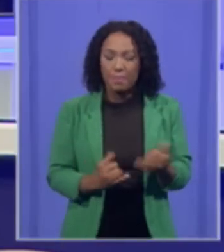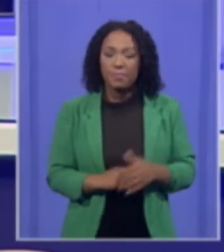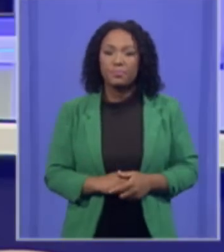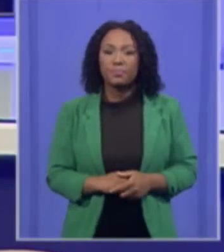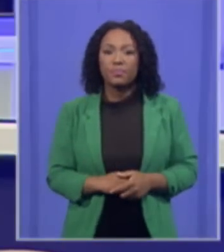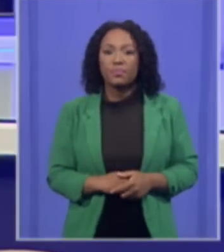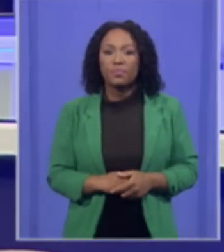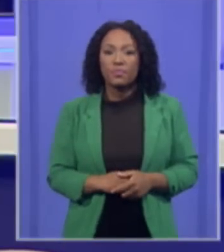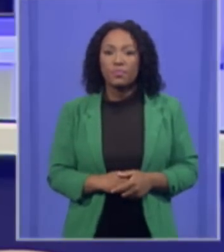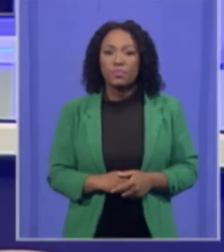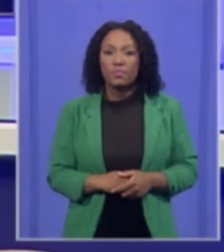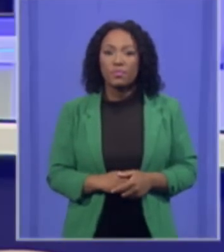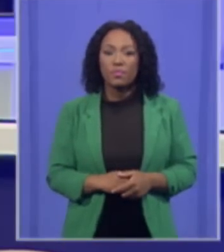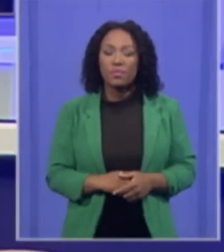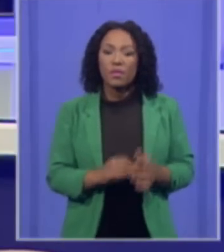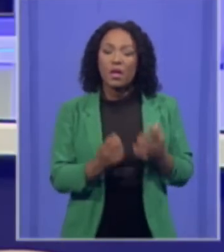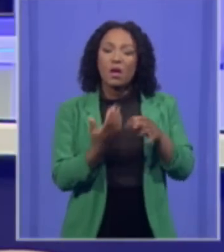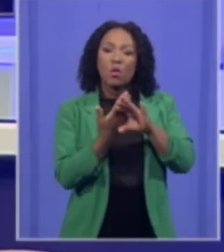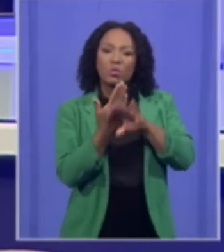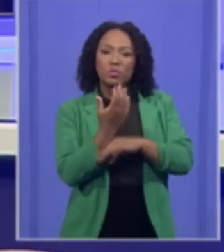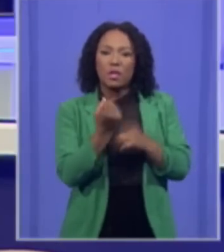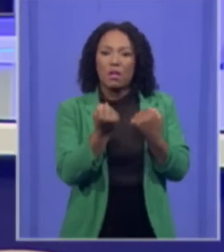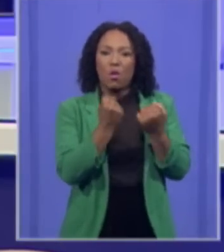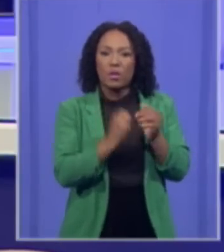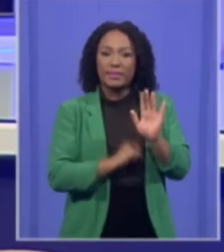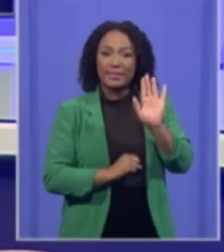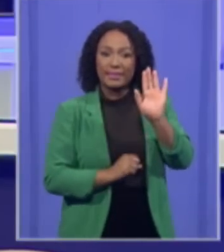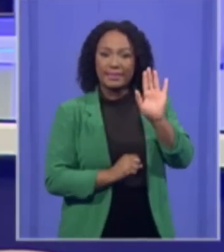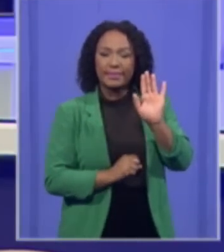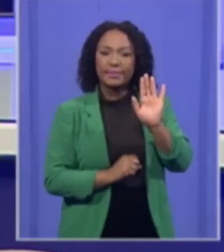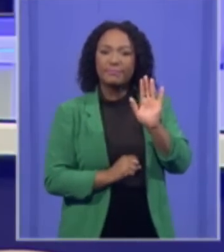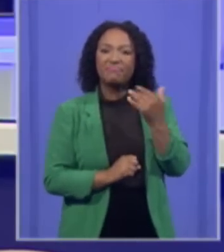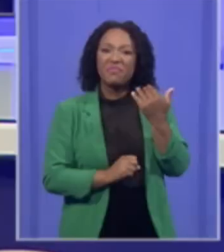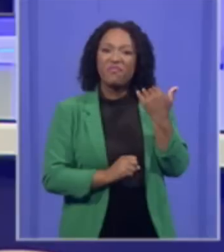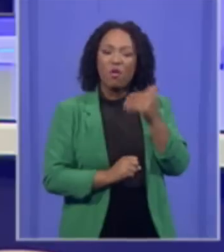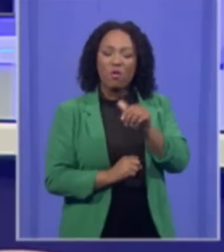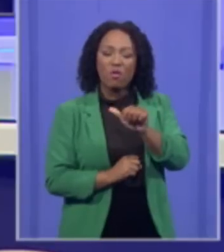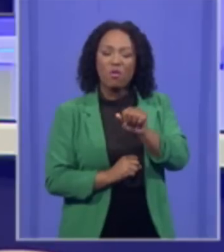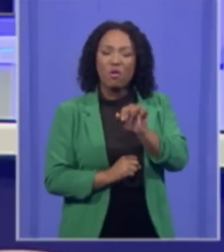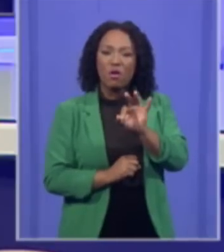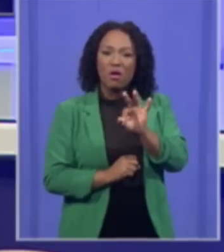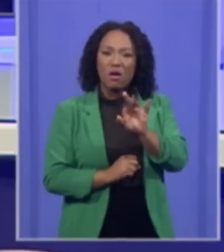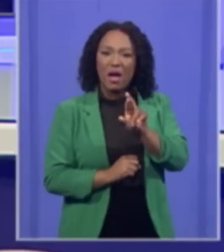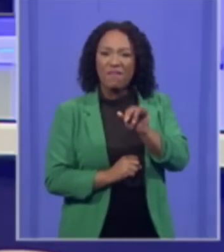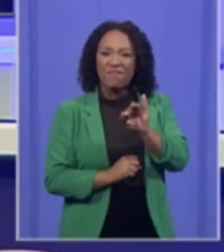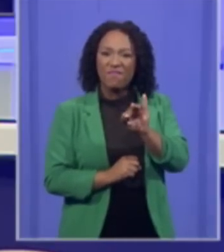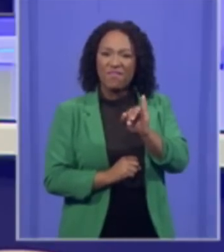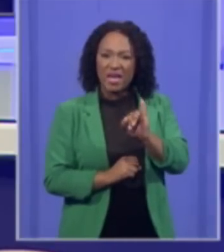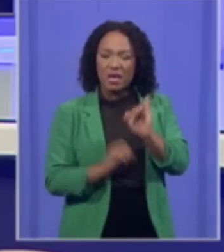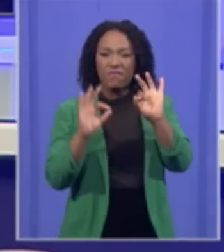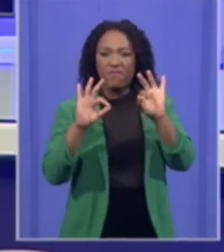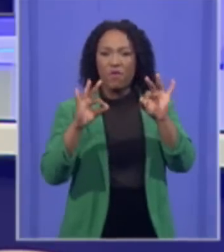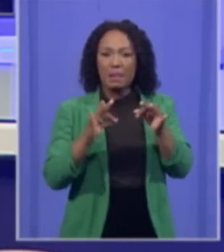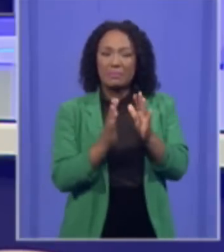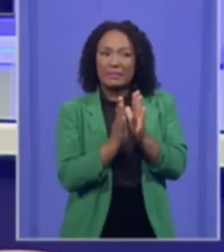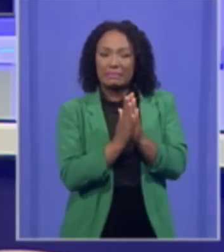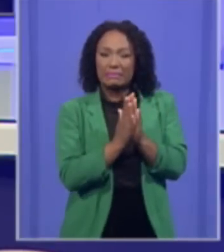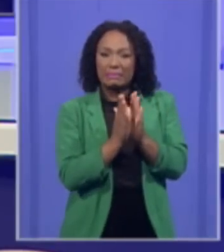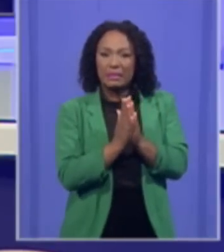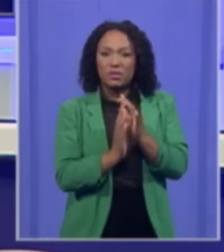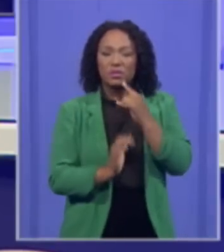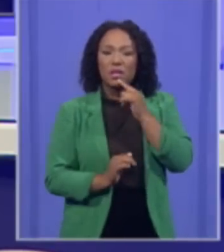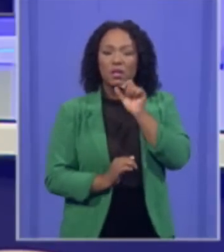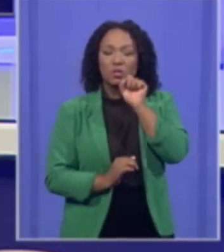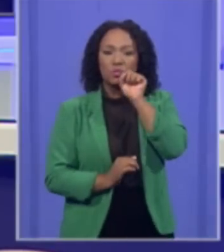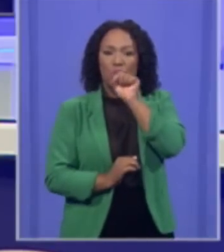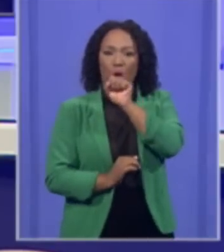Kgorotsheko ya molaotheo e phaetše ka thoko maitekelo a AfriForum a go dira boipiletšo kgatlhanong le kahlolo ya koša ya Kill the